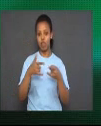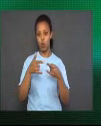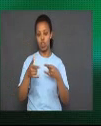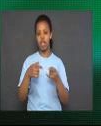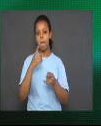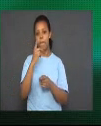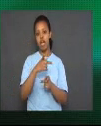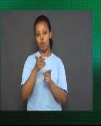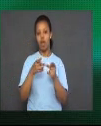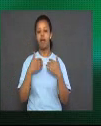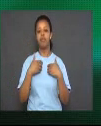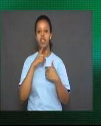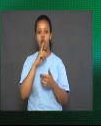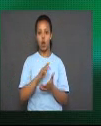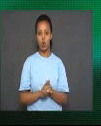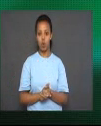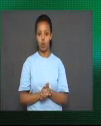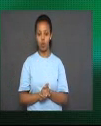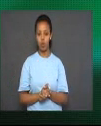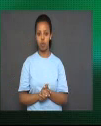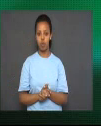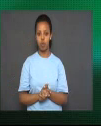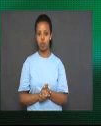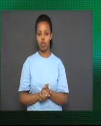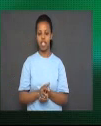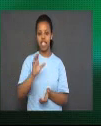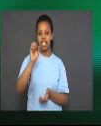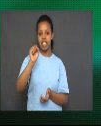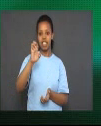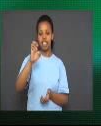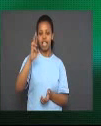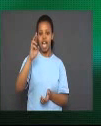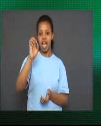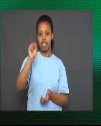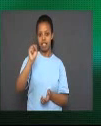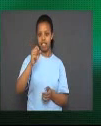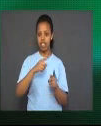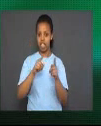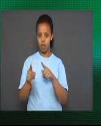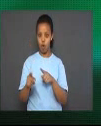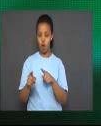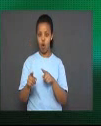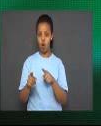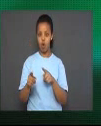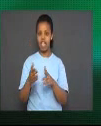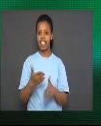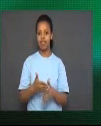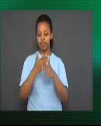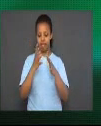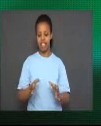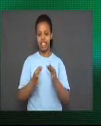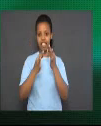area. The term seer describes the stages of succession.